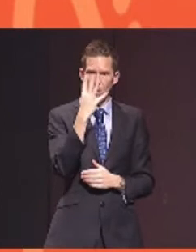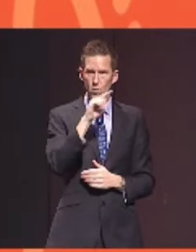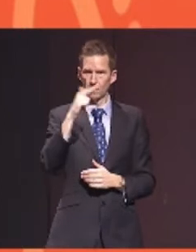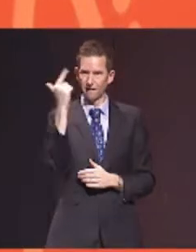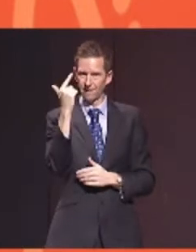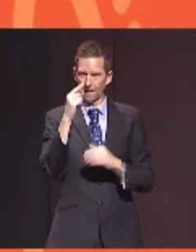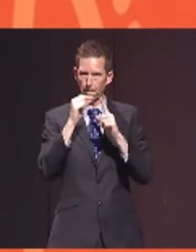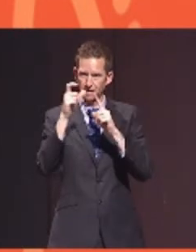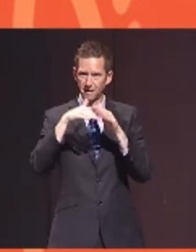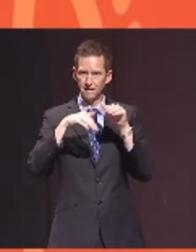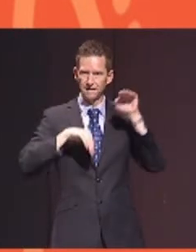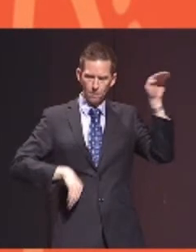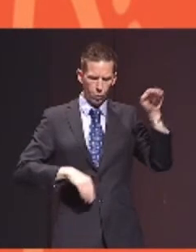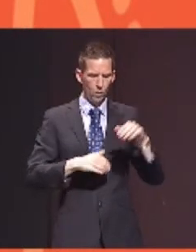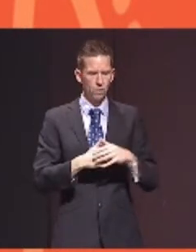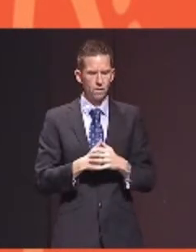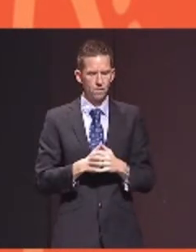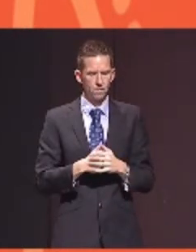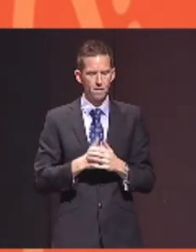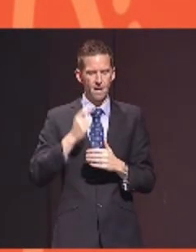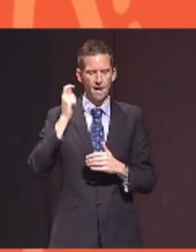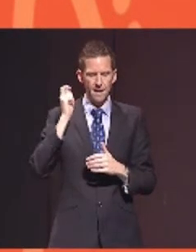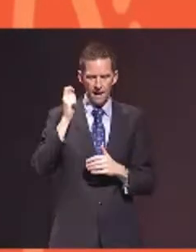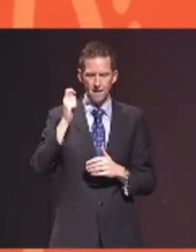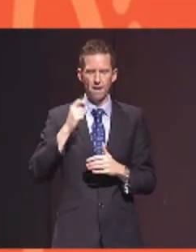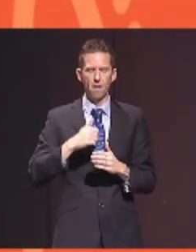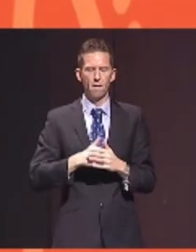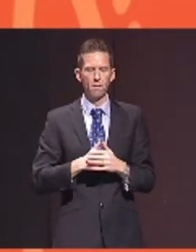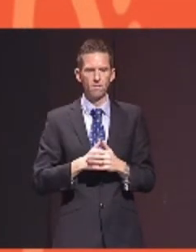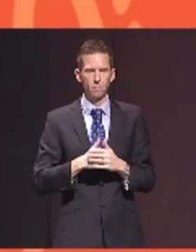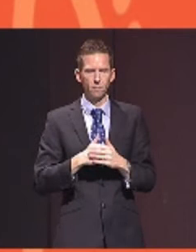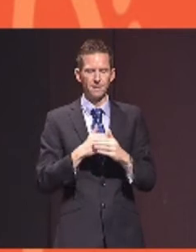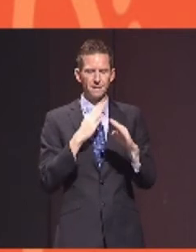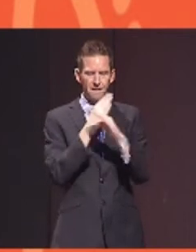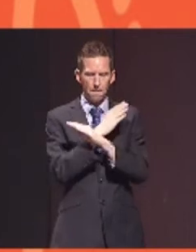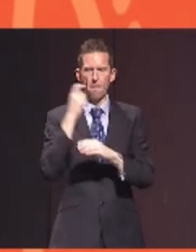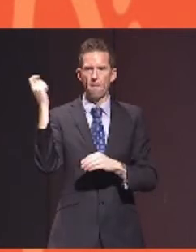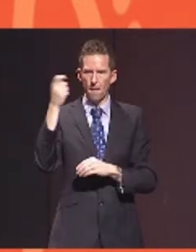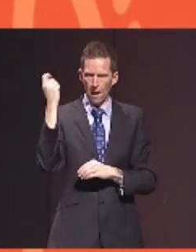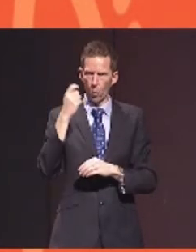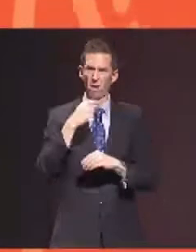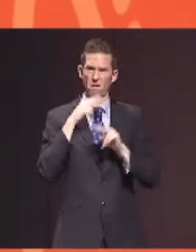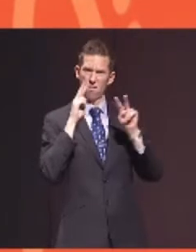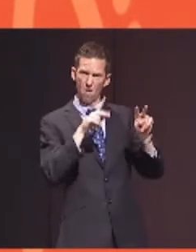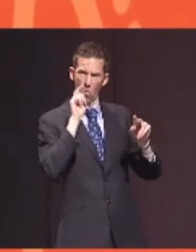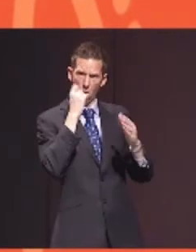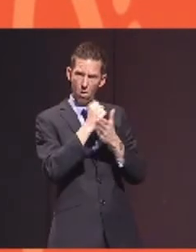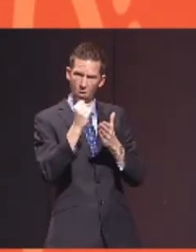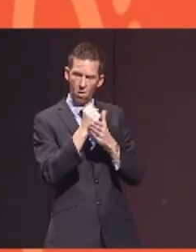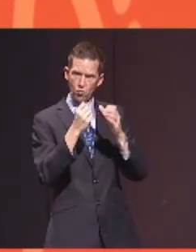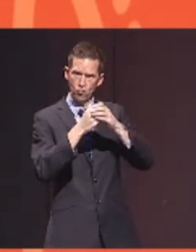17% in Zimbabwe, Kenya, Zambia, Malawi, and the prevalence is expected to grow due